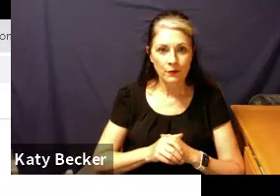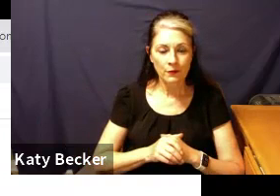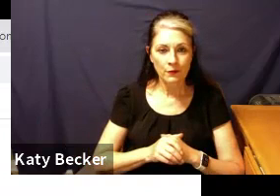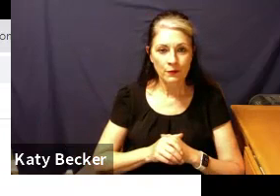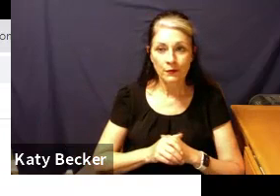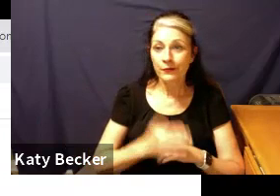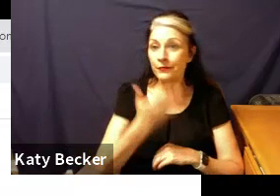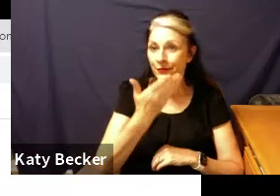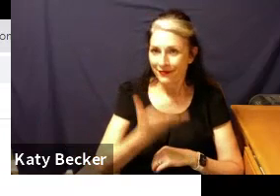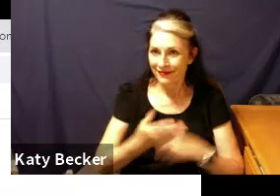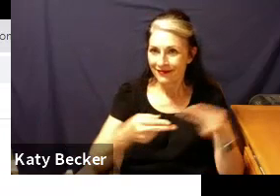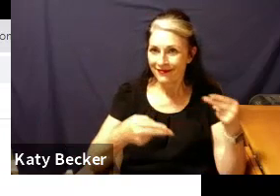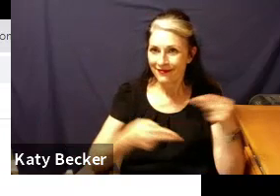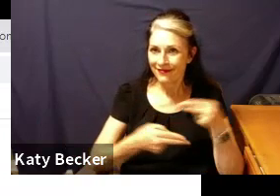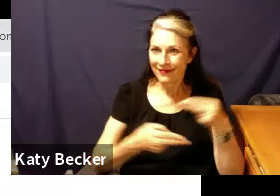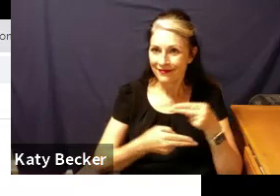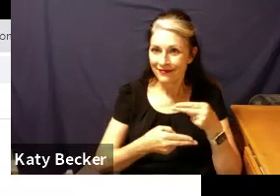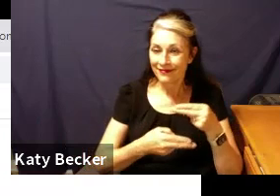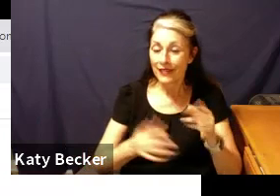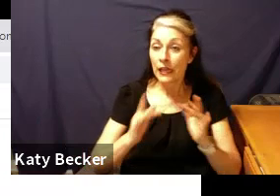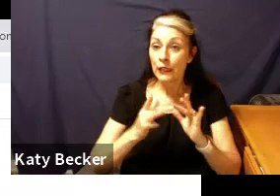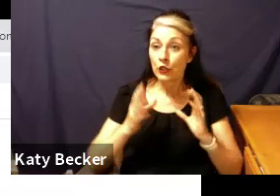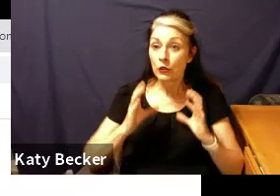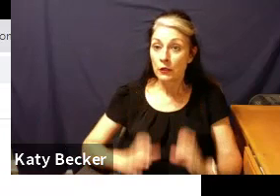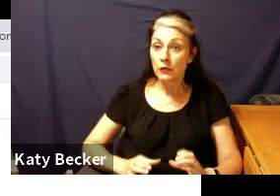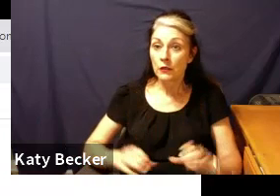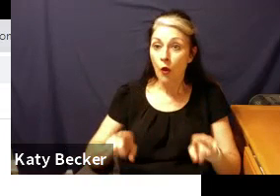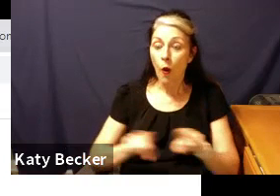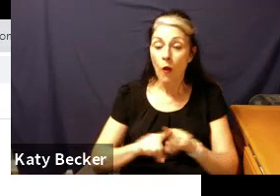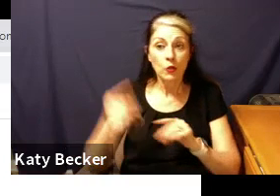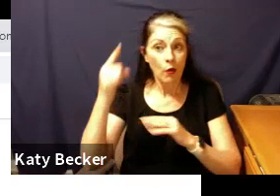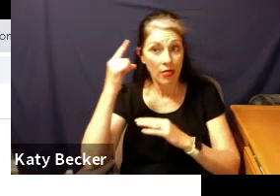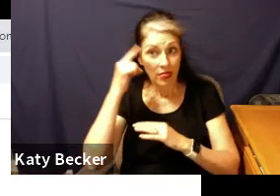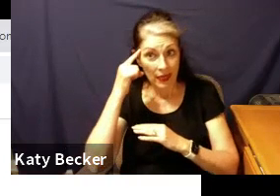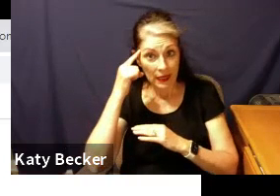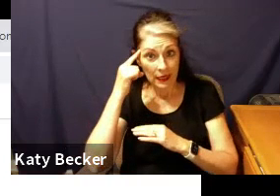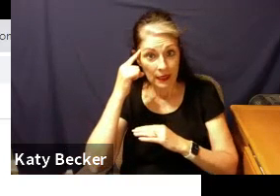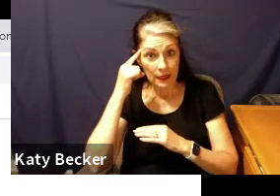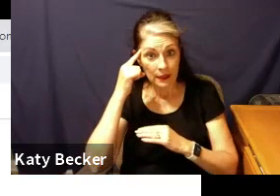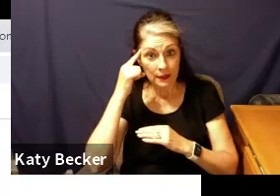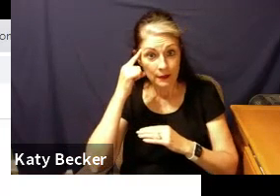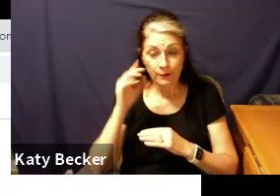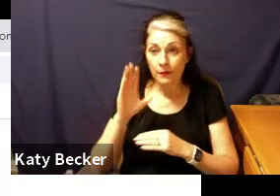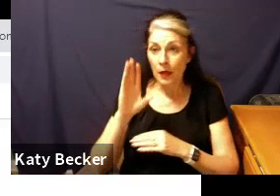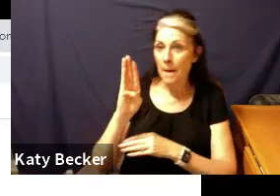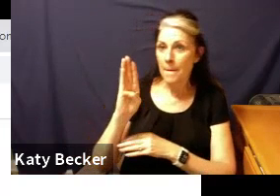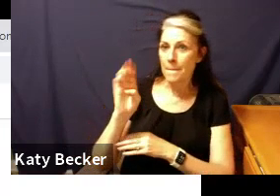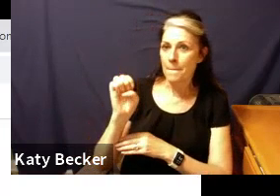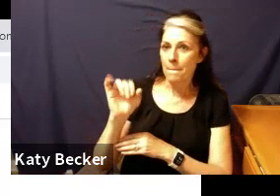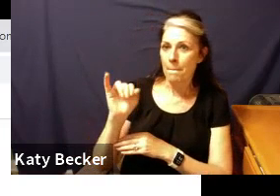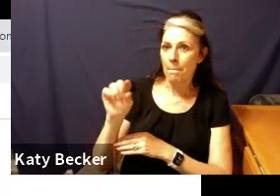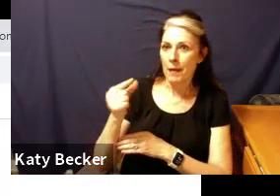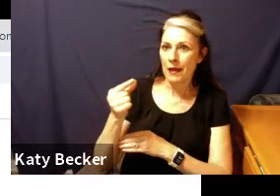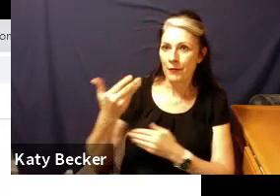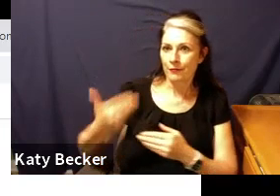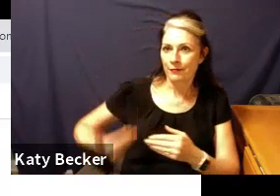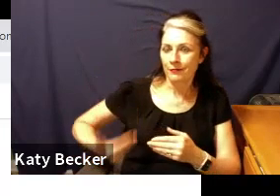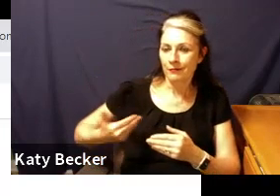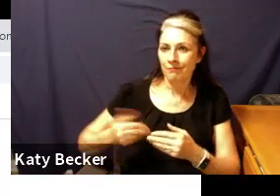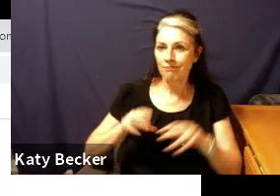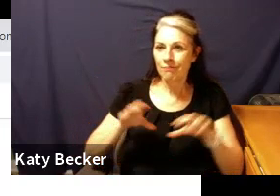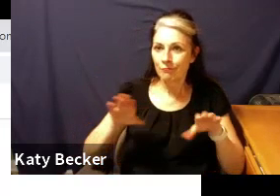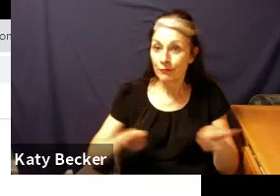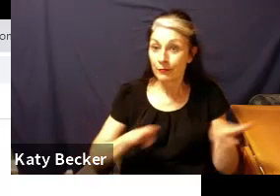Digital citizenship is also a way of thinking, it's a way of being, and it's a way of acting when we are